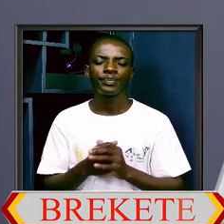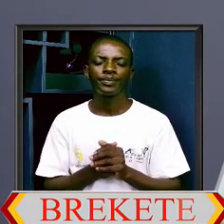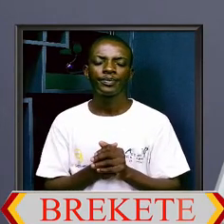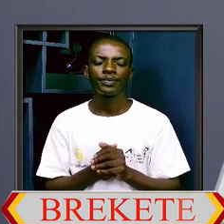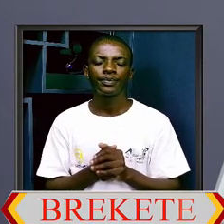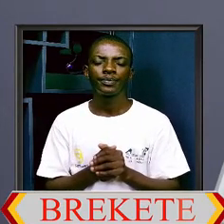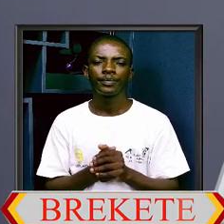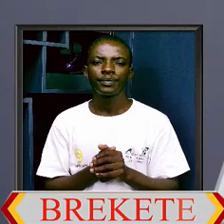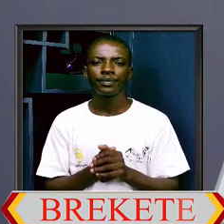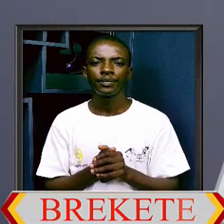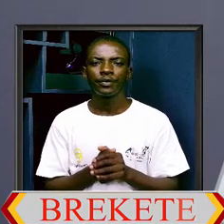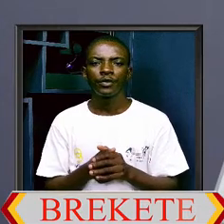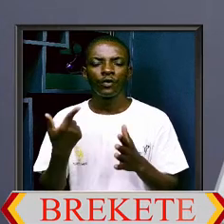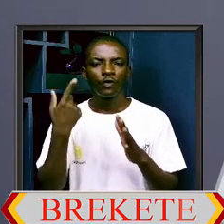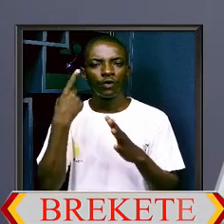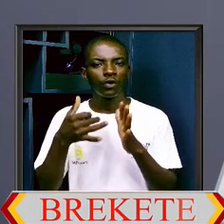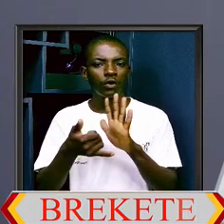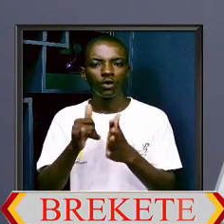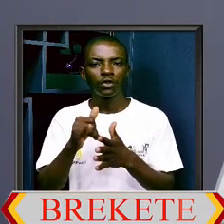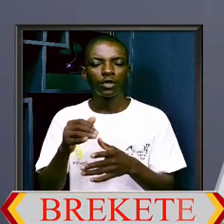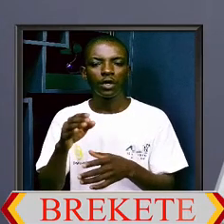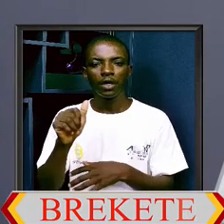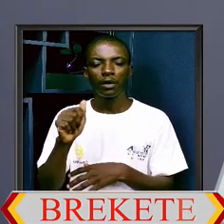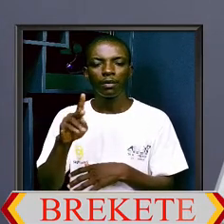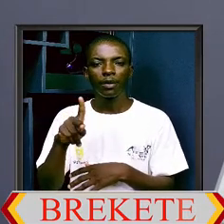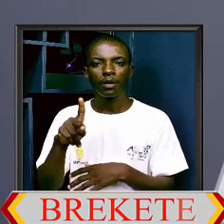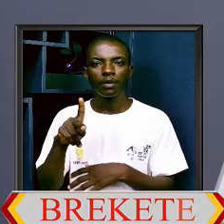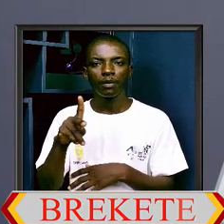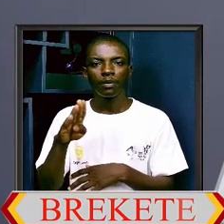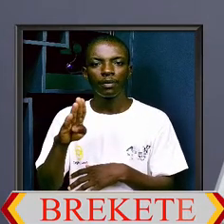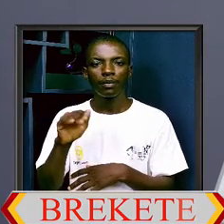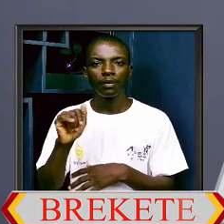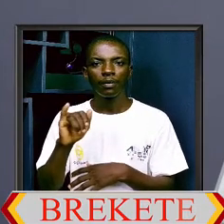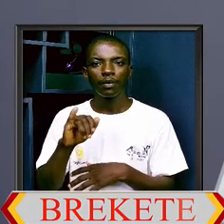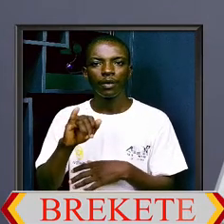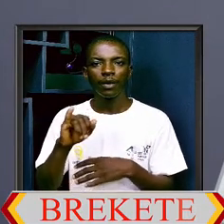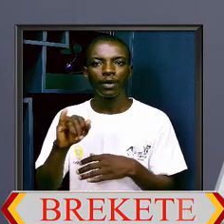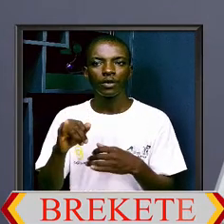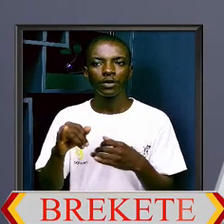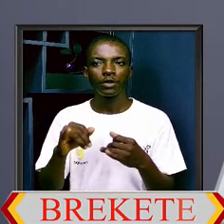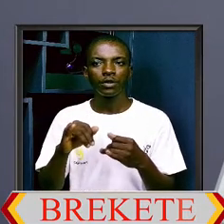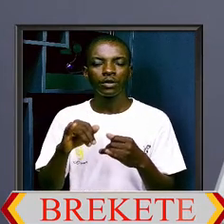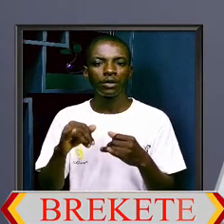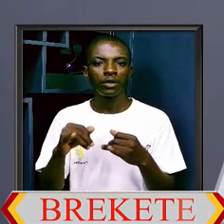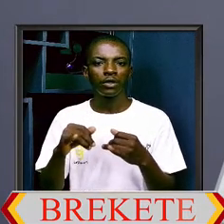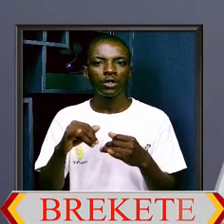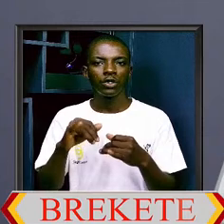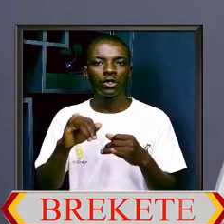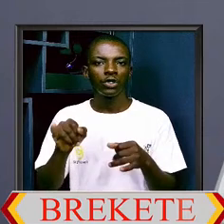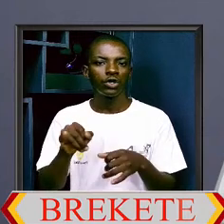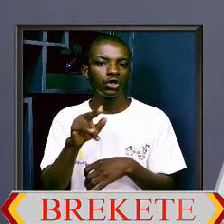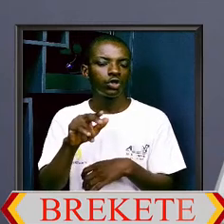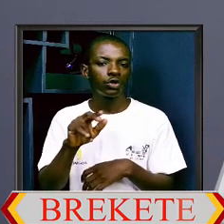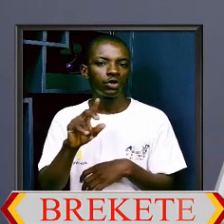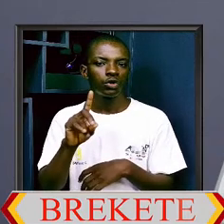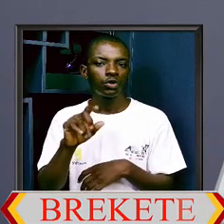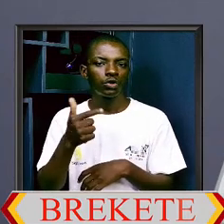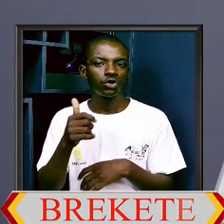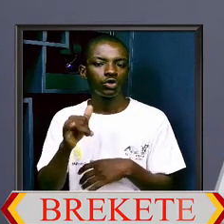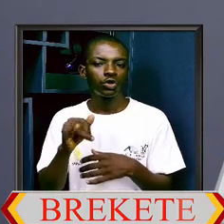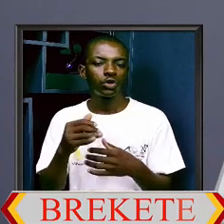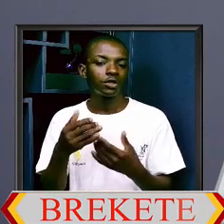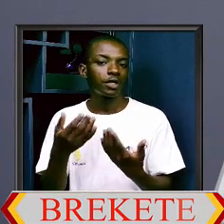by okay for those of know about that okay let's assume judge because that time judge be the highest